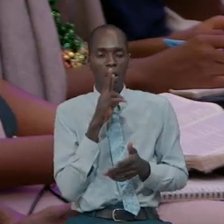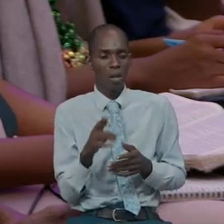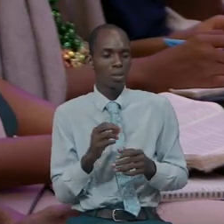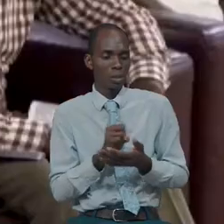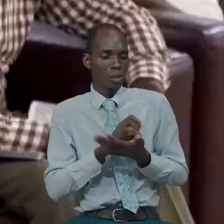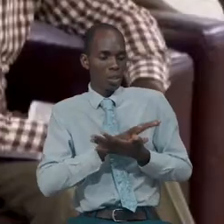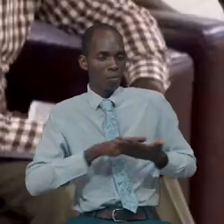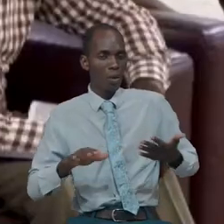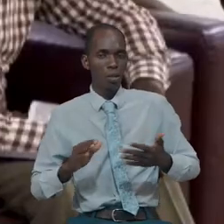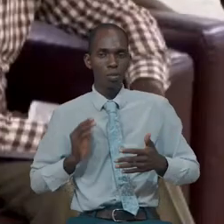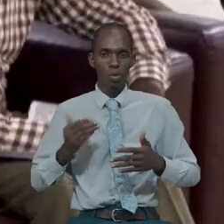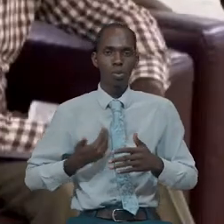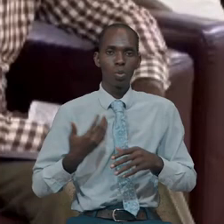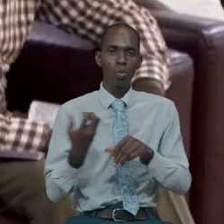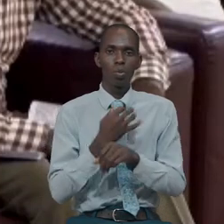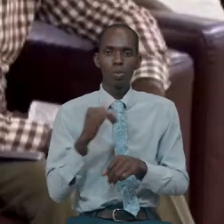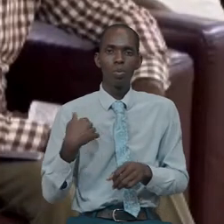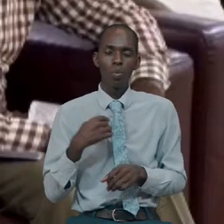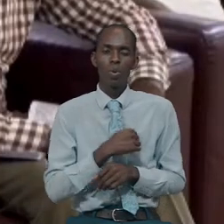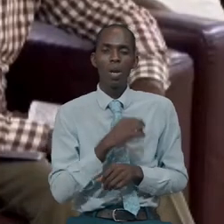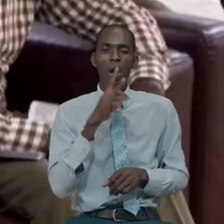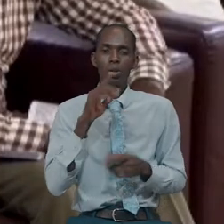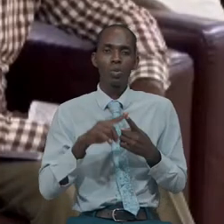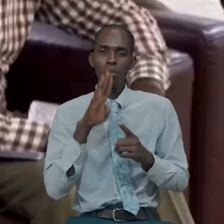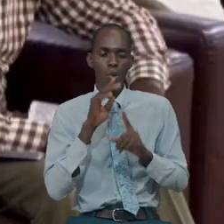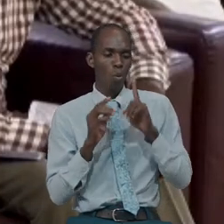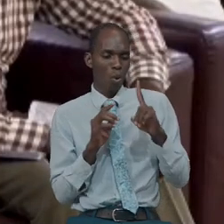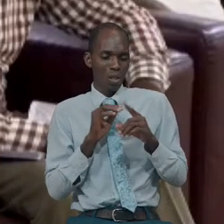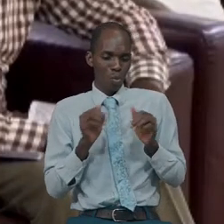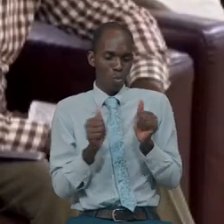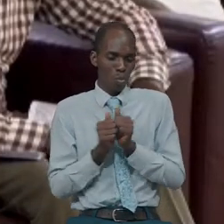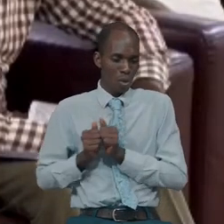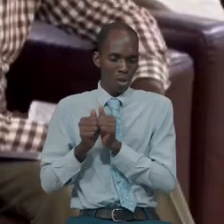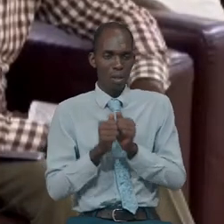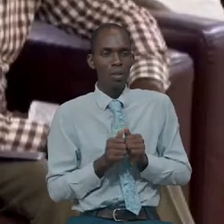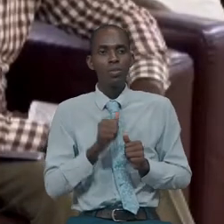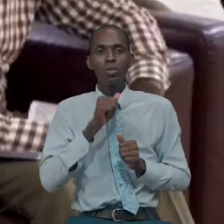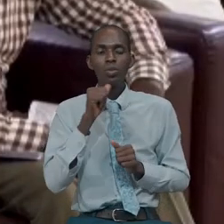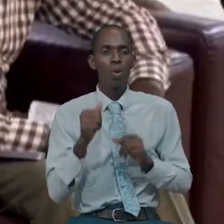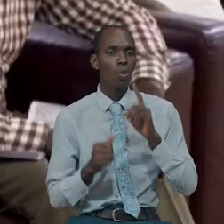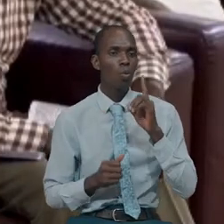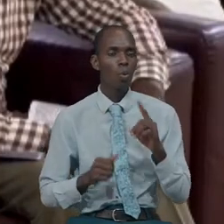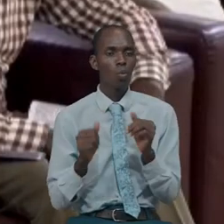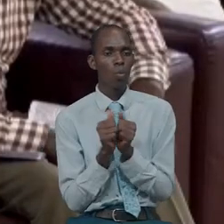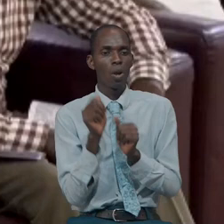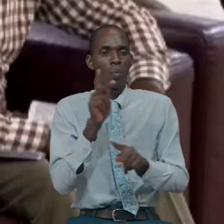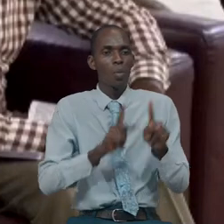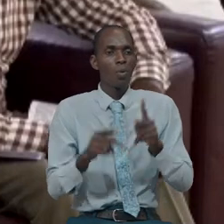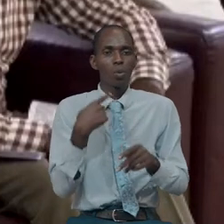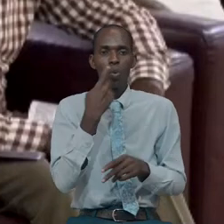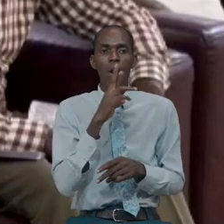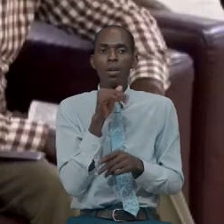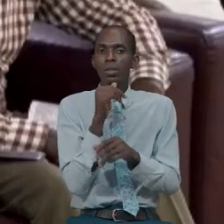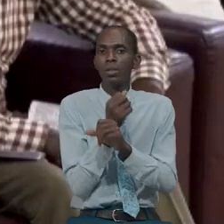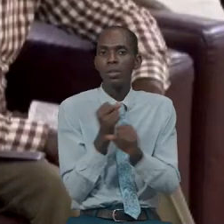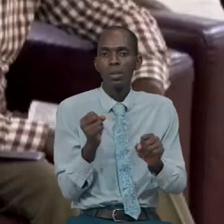other people, we should be one within ourselves, but not one with the people who are not saved and